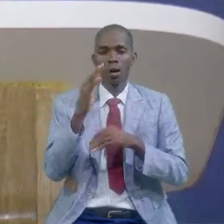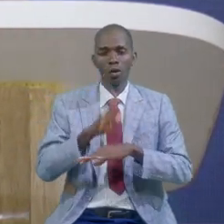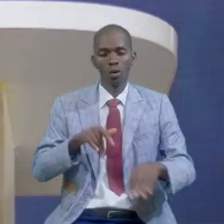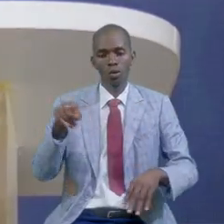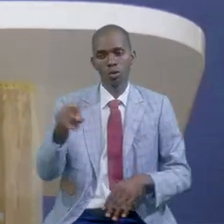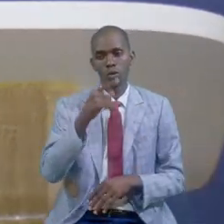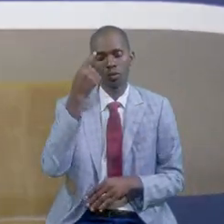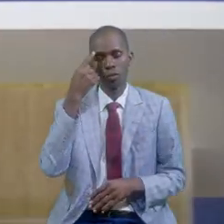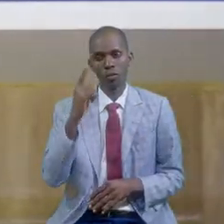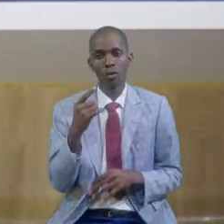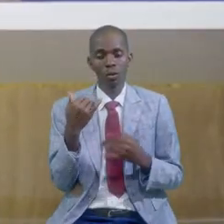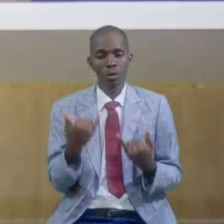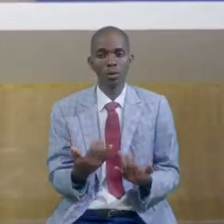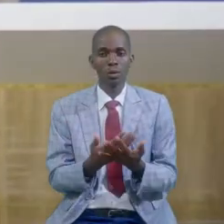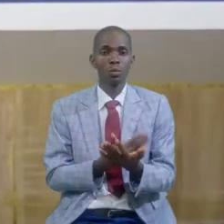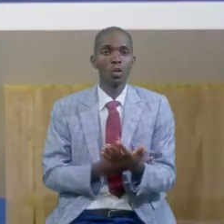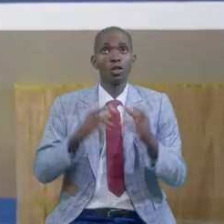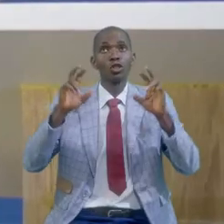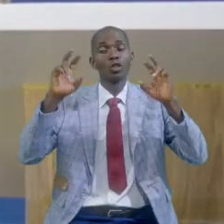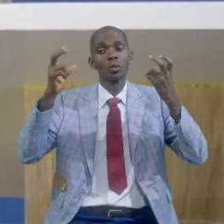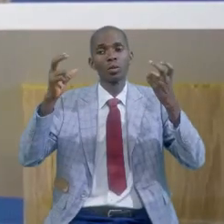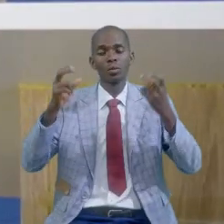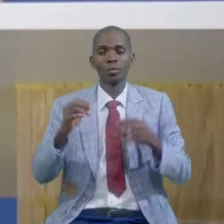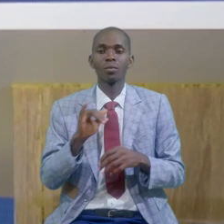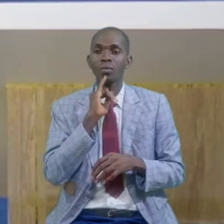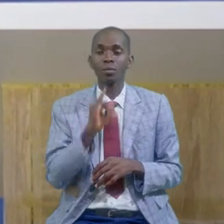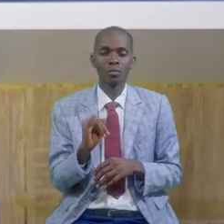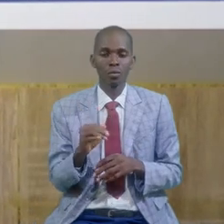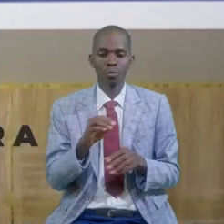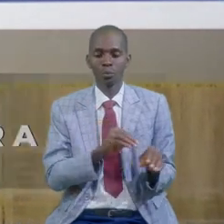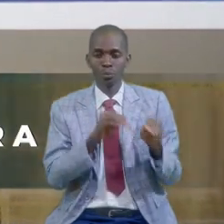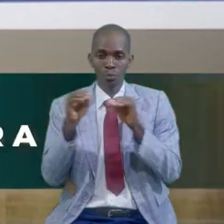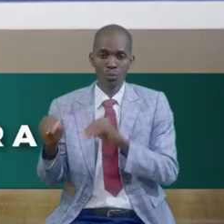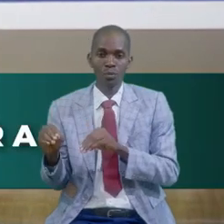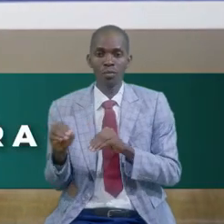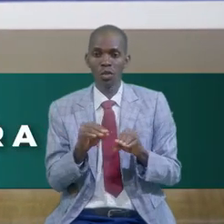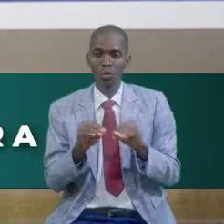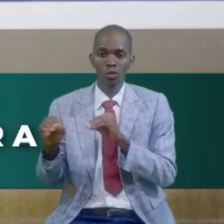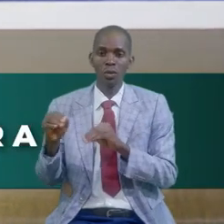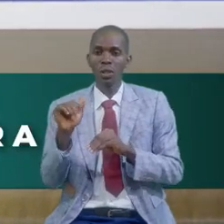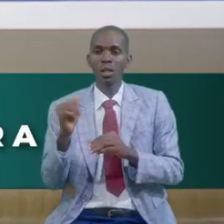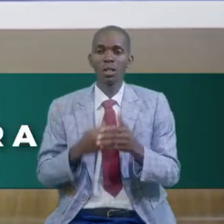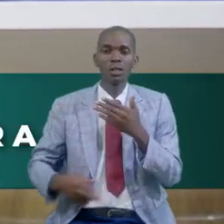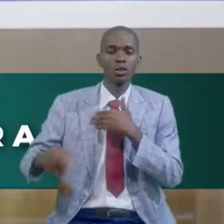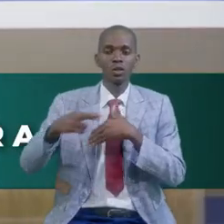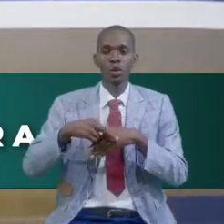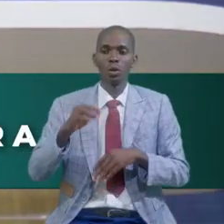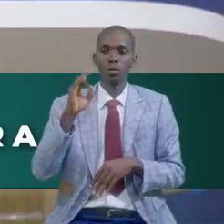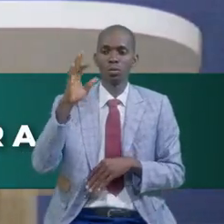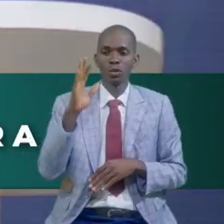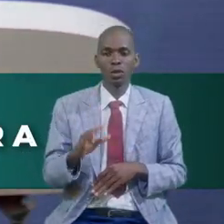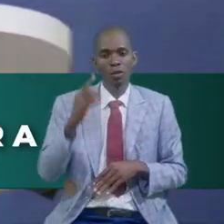to talk to you this morning on repositioning a restored minister for a